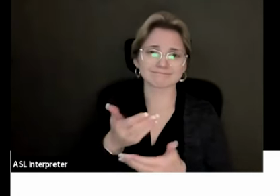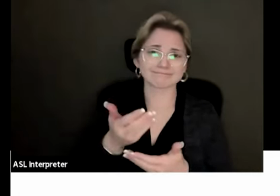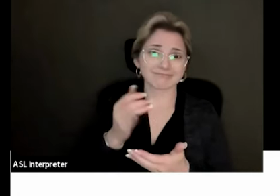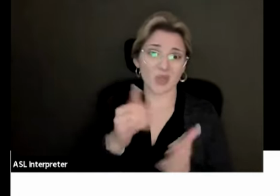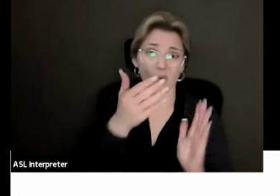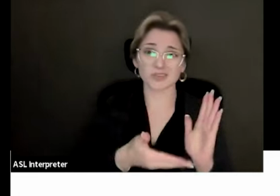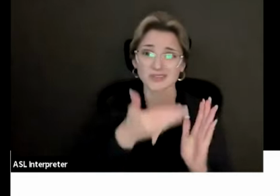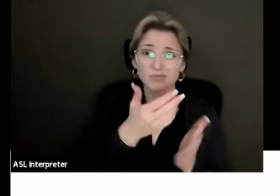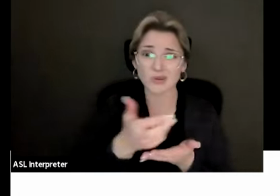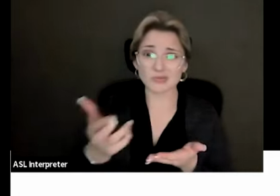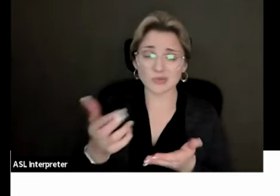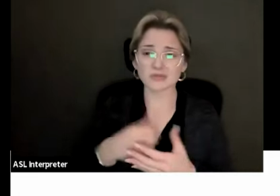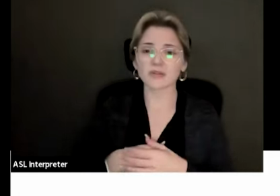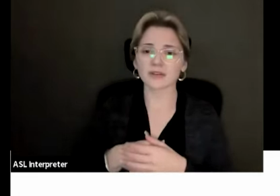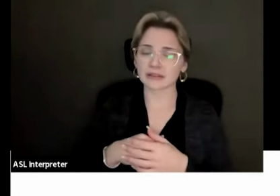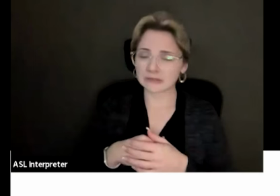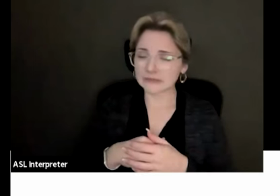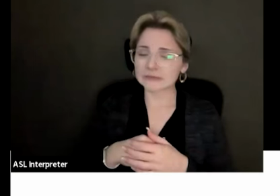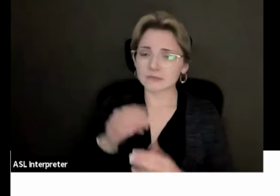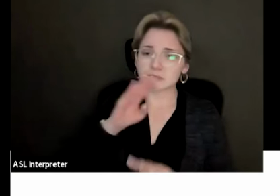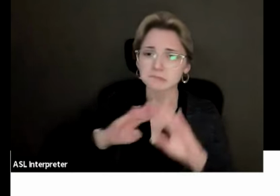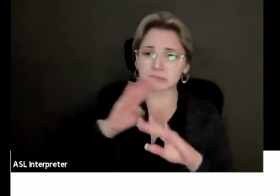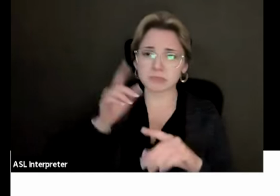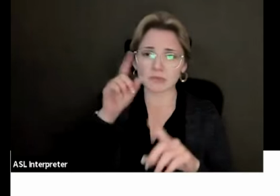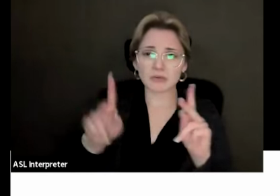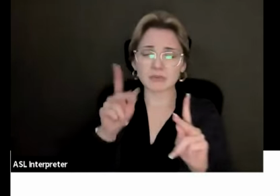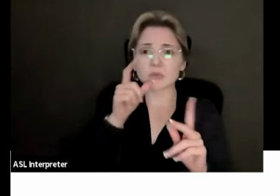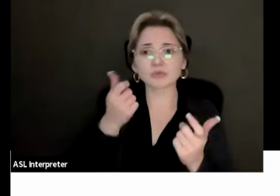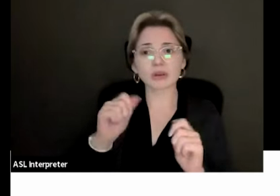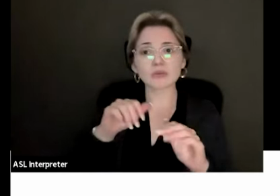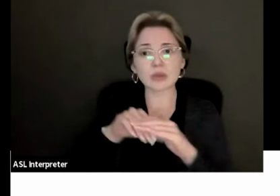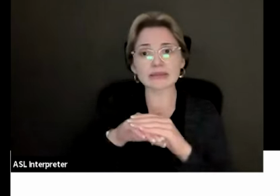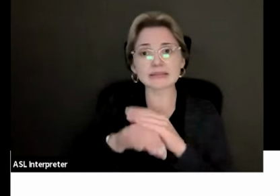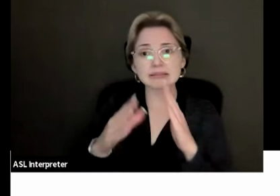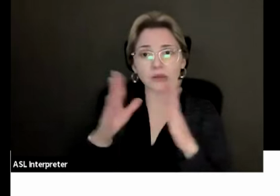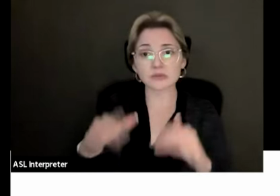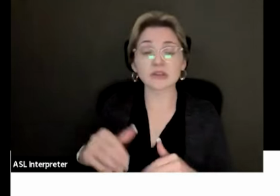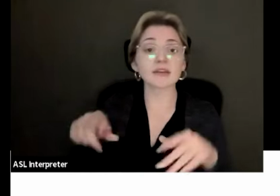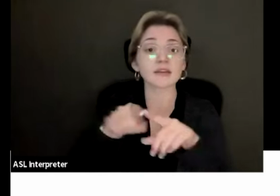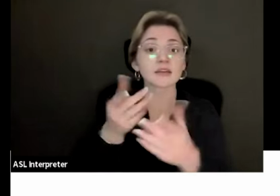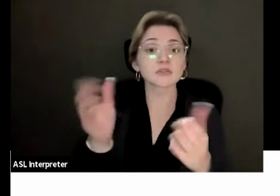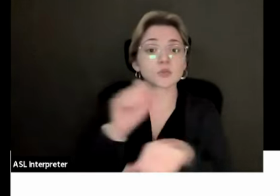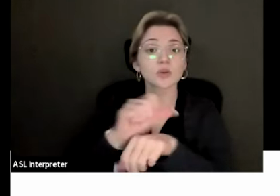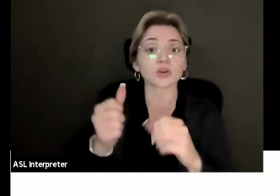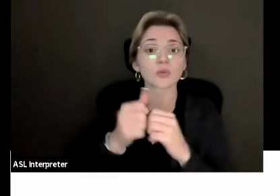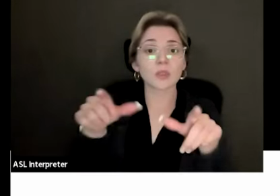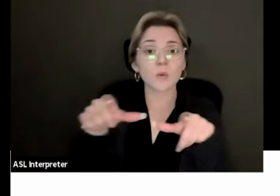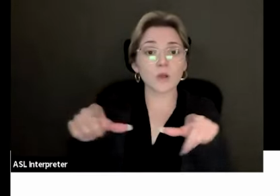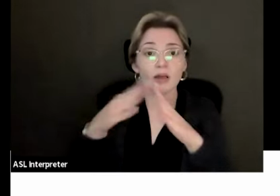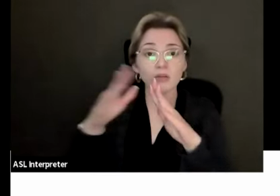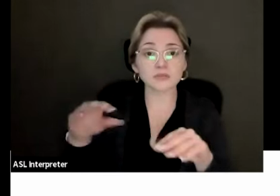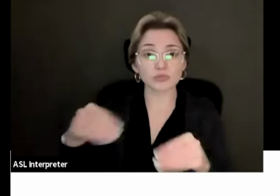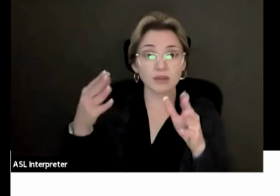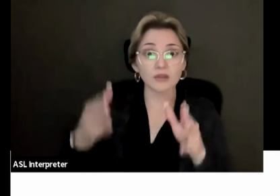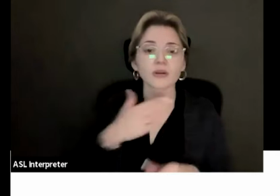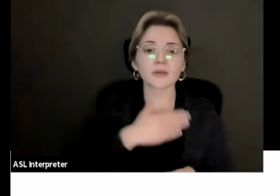transferring or who are just applying to housing. And so as you work with local housing providers, that's always something to highlight for